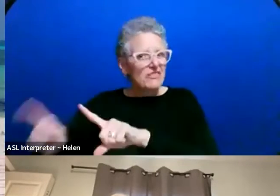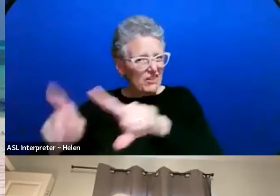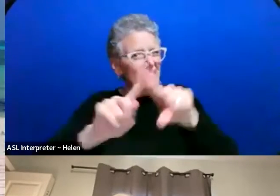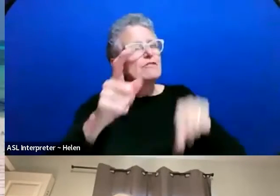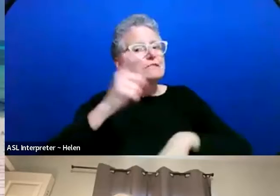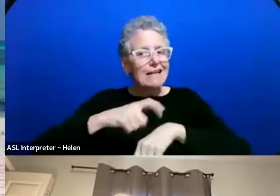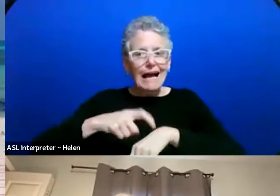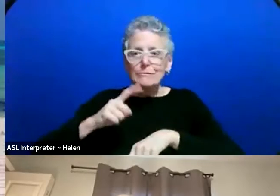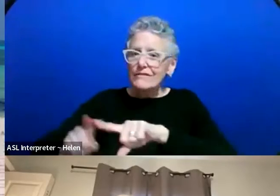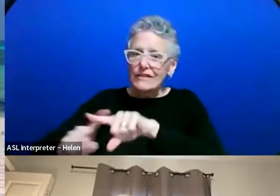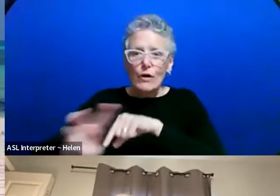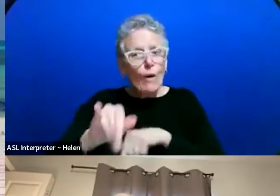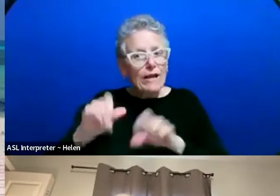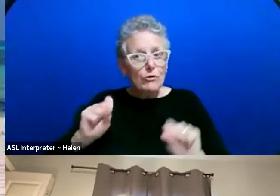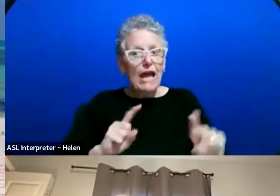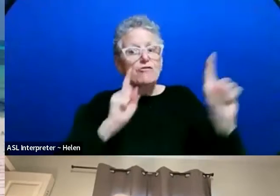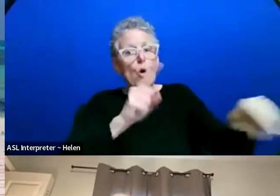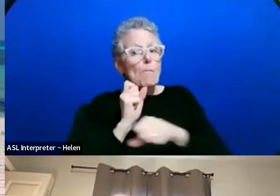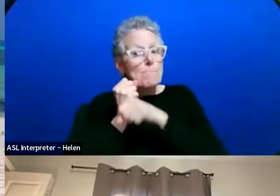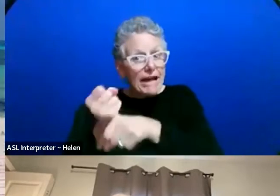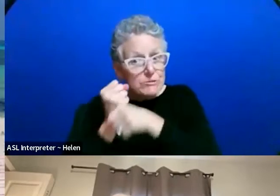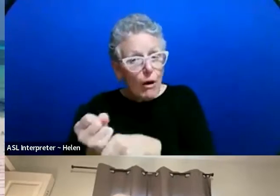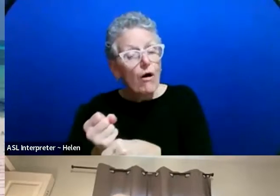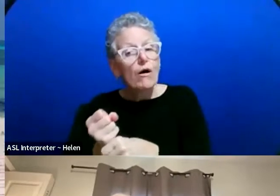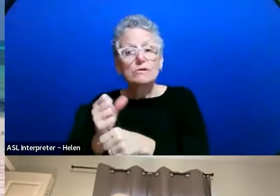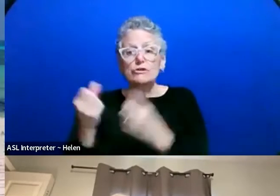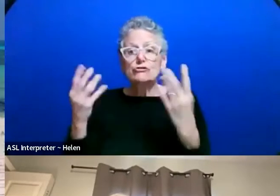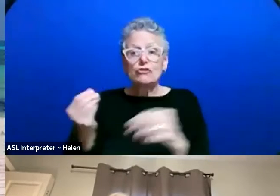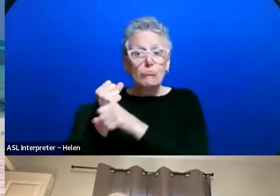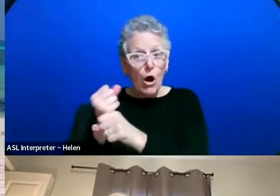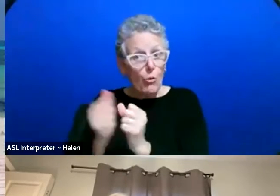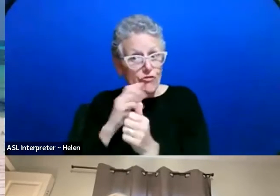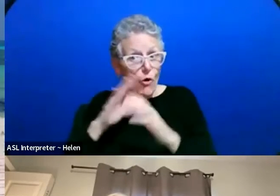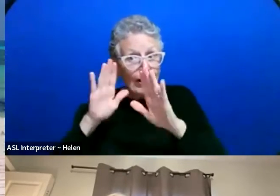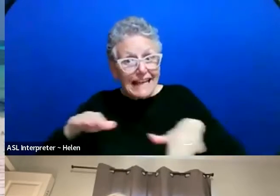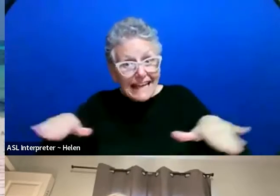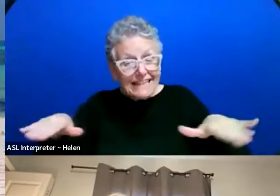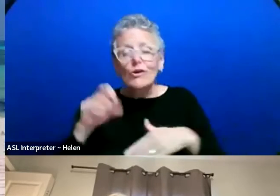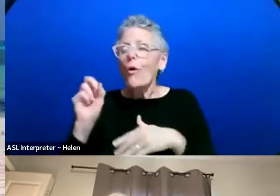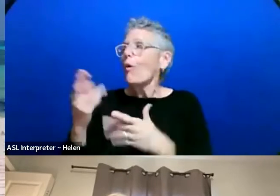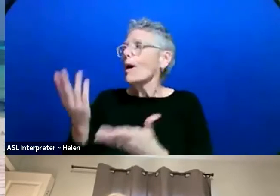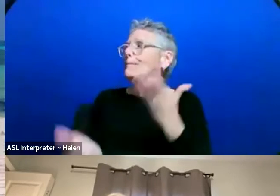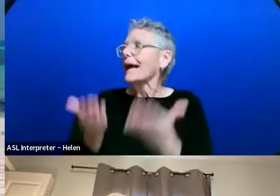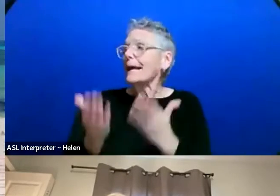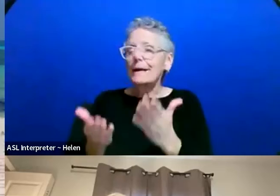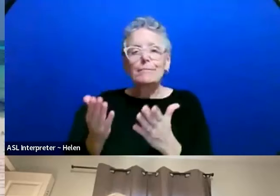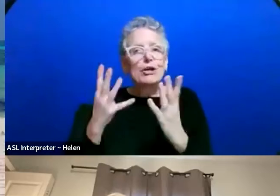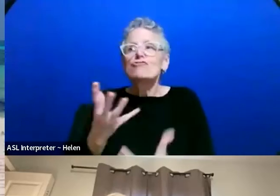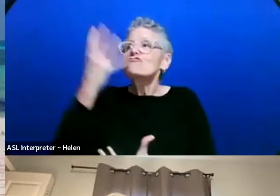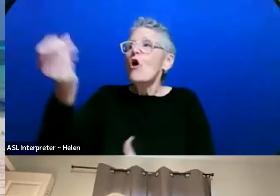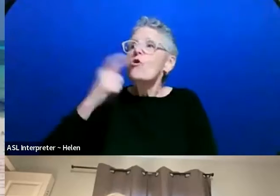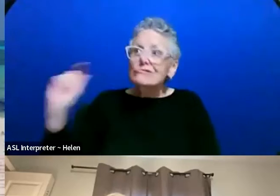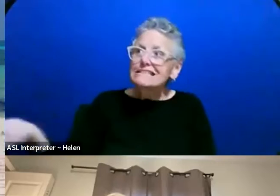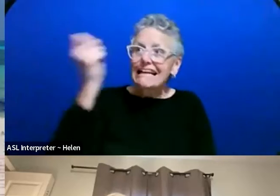get out and, say, play baseball or softball with your kids, or get out in the tennis